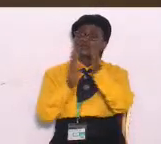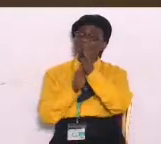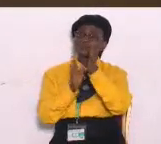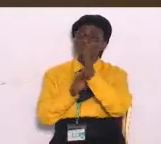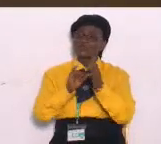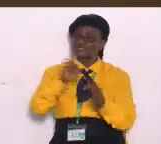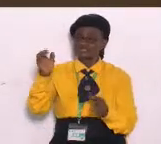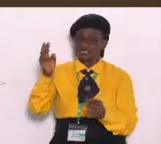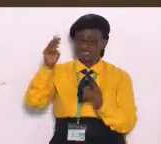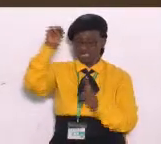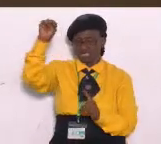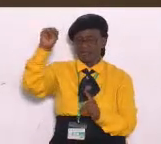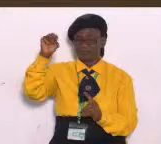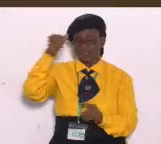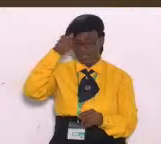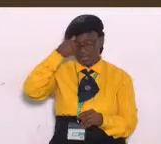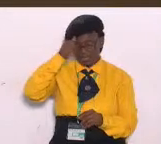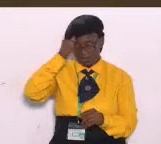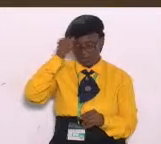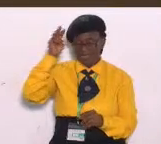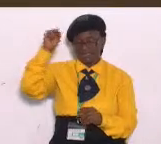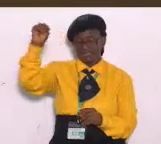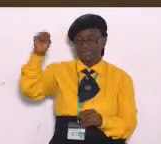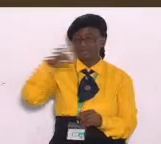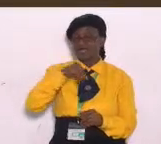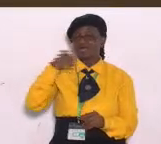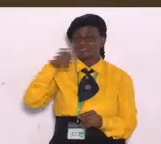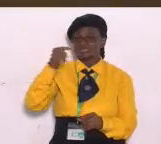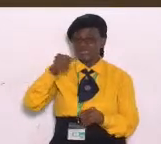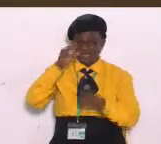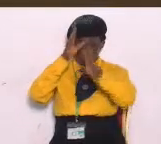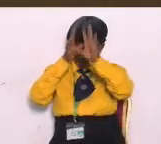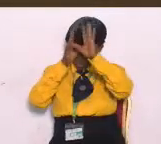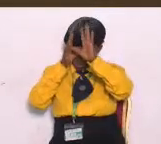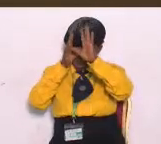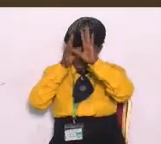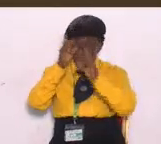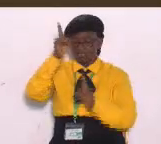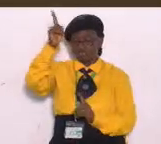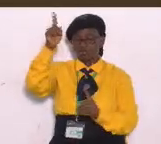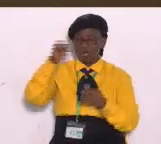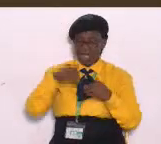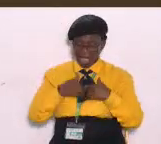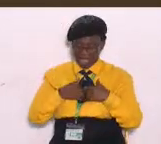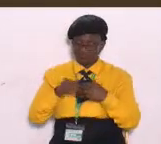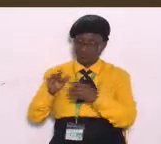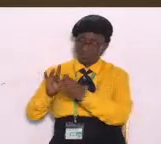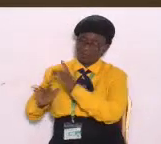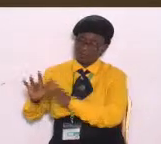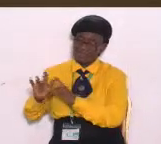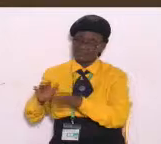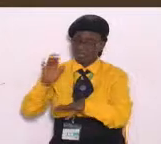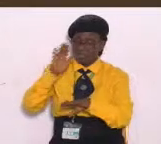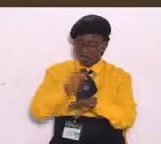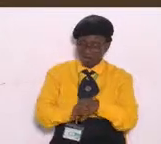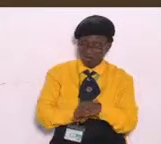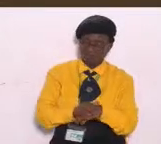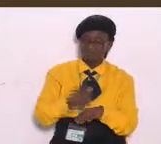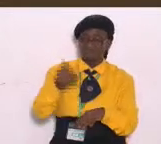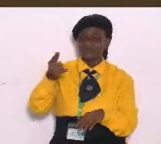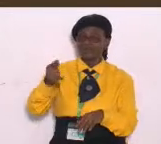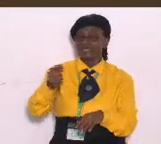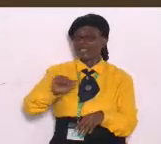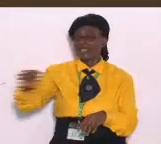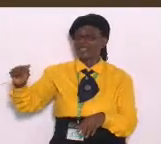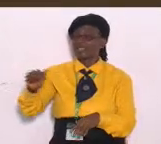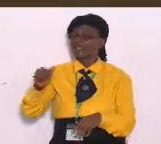remind him and say, Father, you had mercy on a blind beggar,